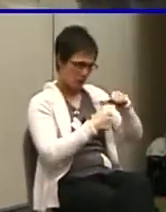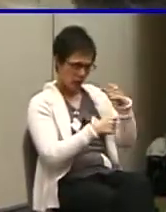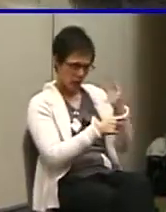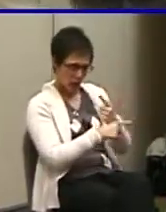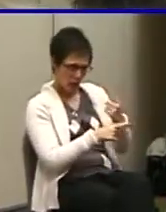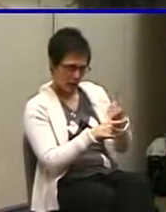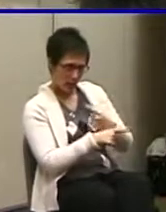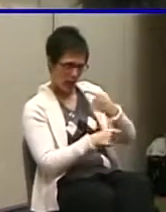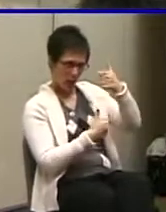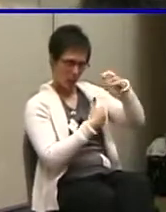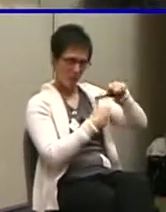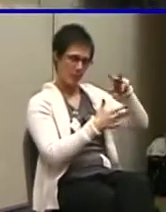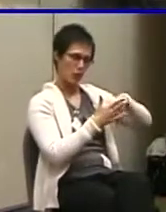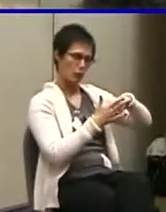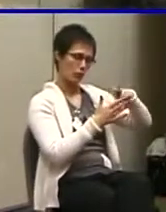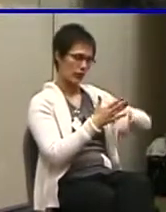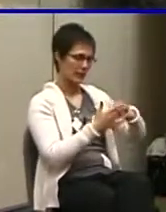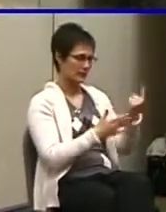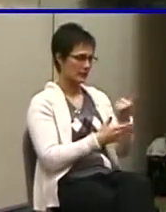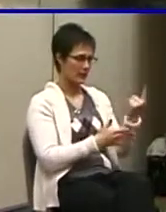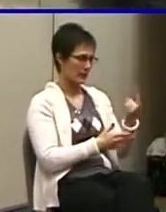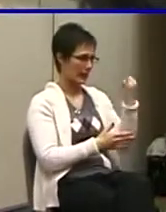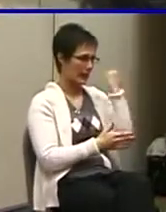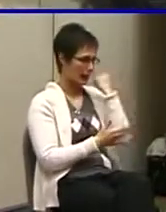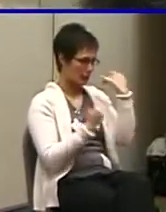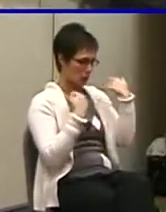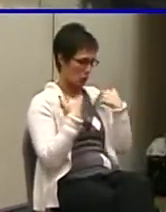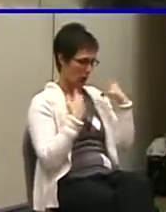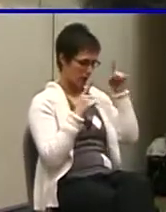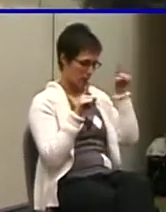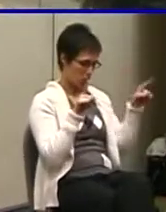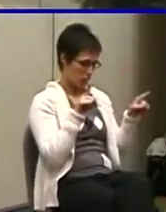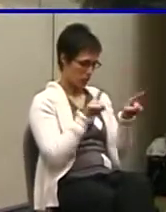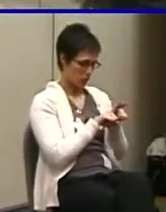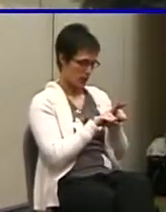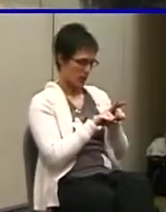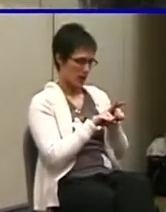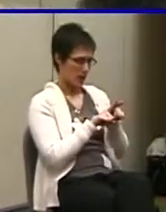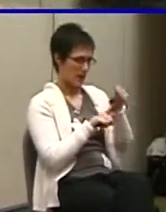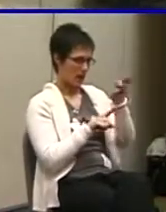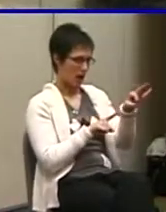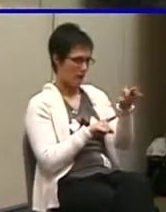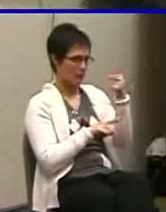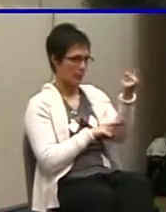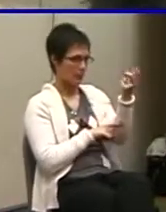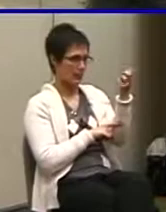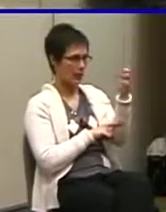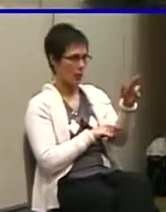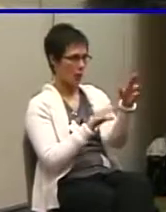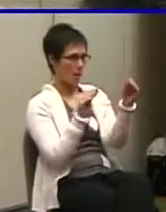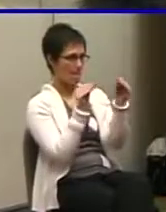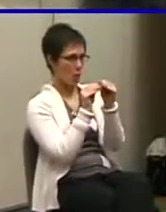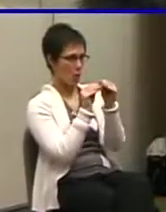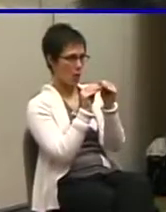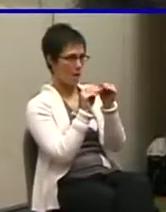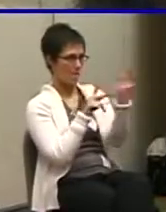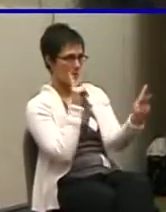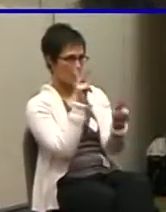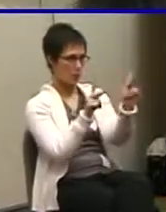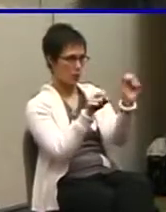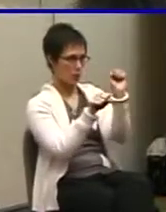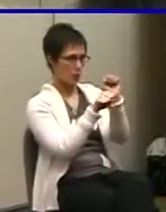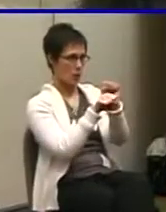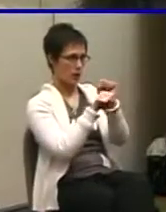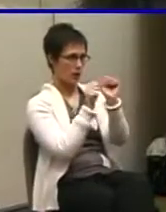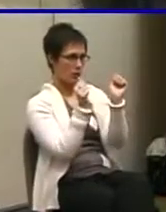reading something about if you have agreement among 3 or more sources, people working with the child as to what the